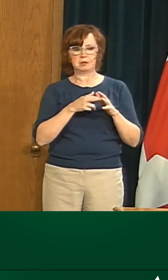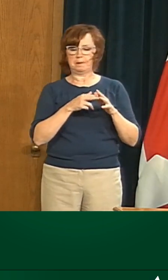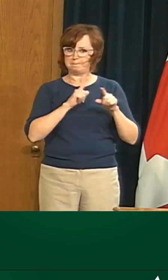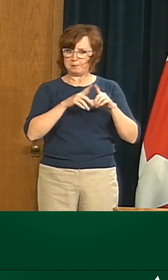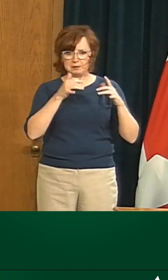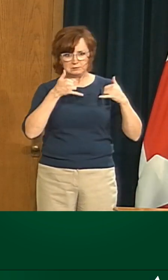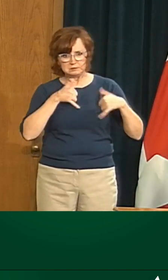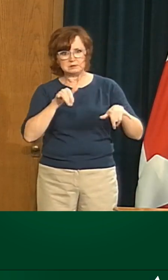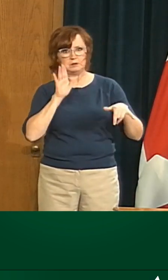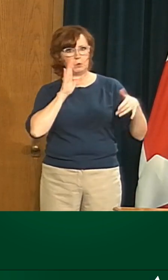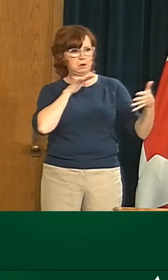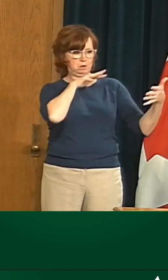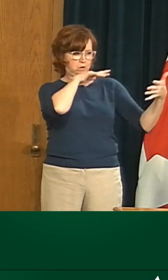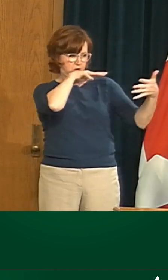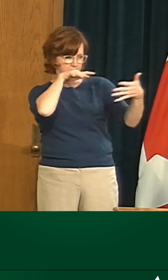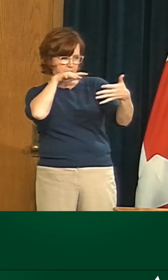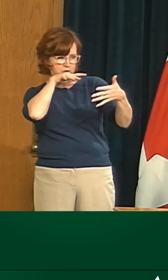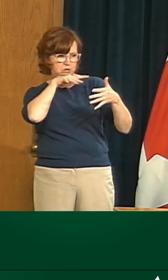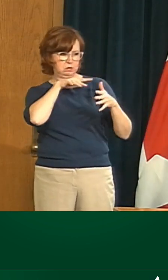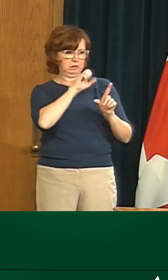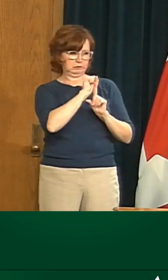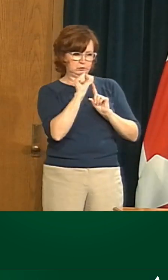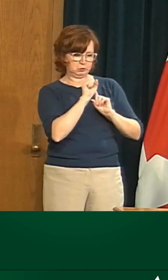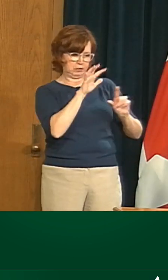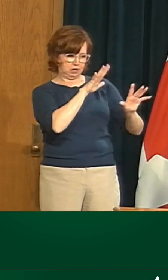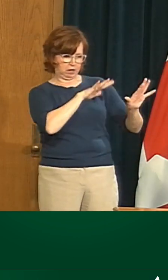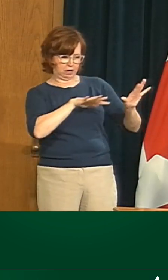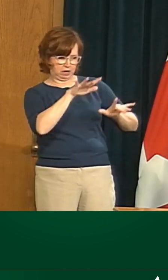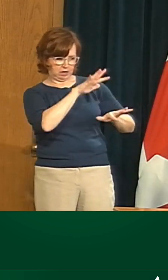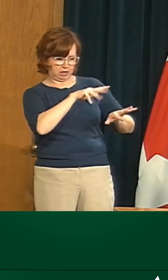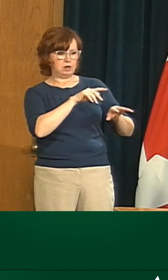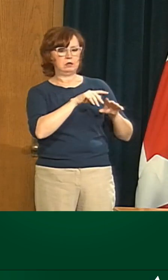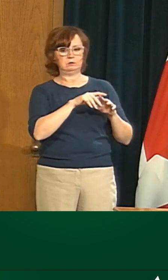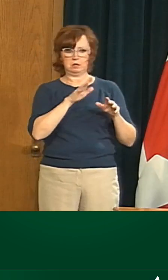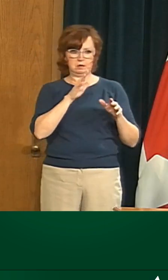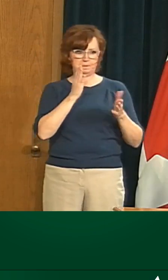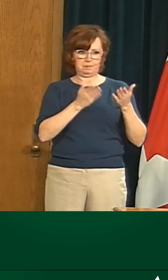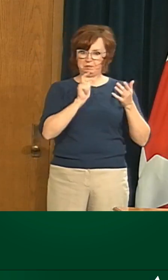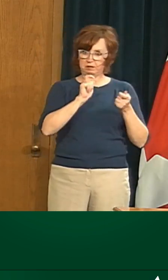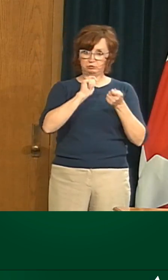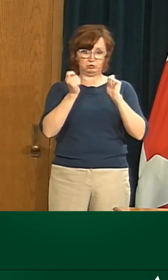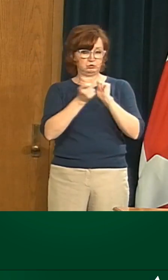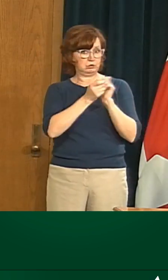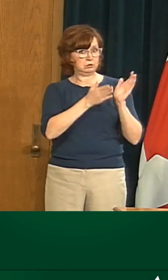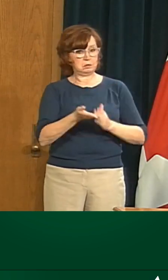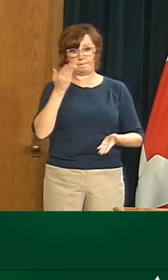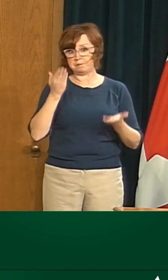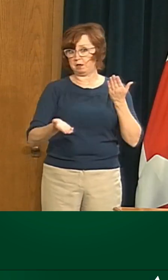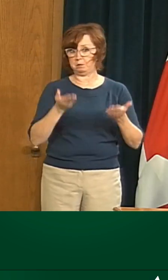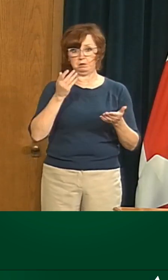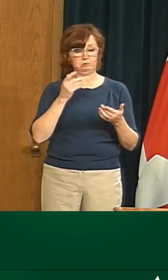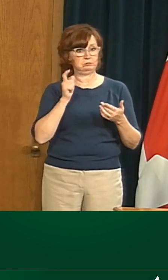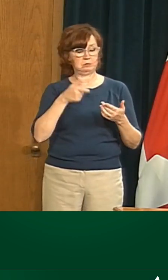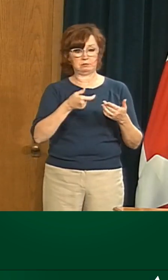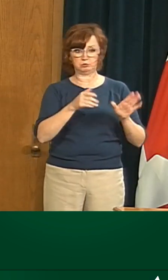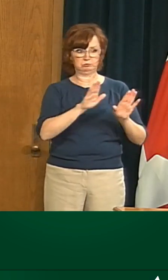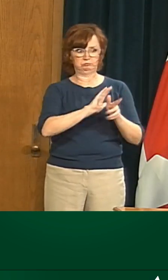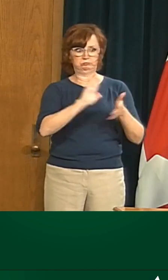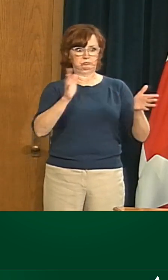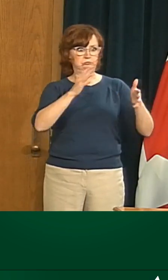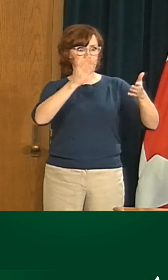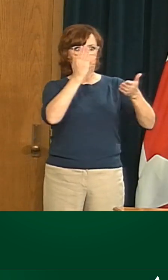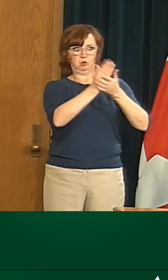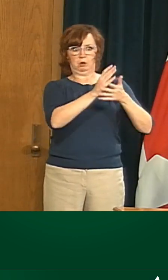every day, and we will adjust our plan accordingly if required. So let me be clear that many of the